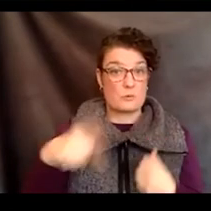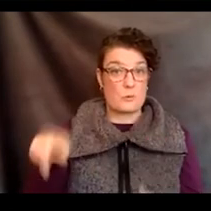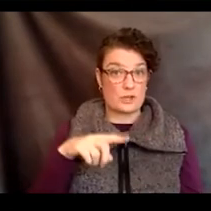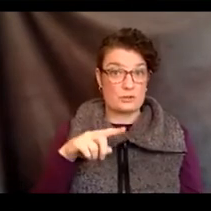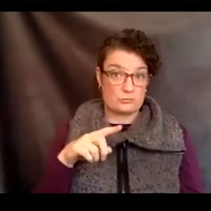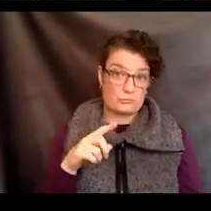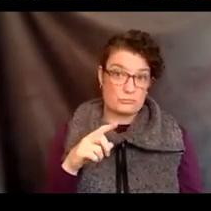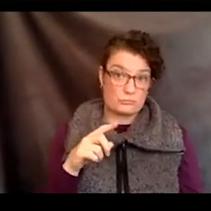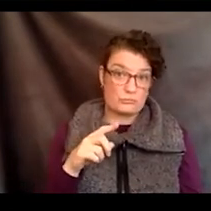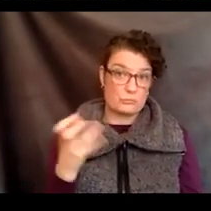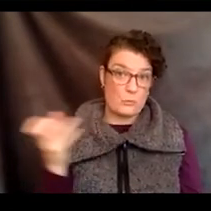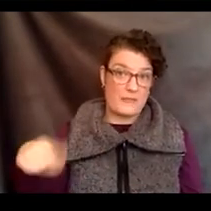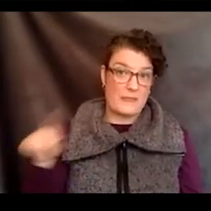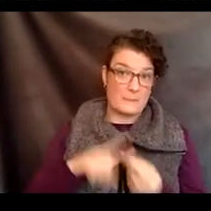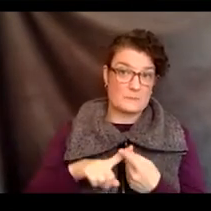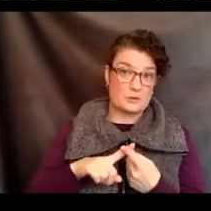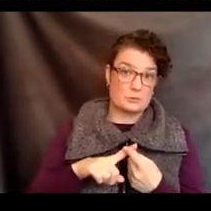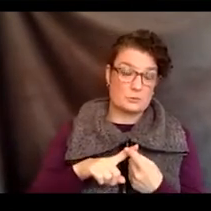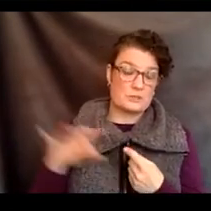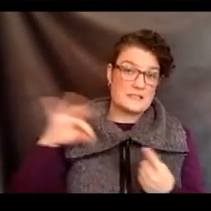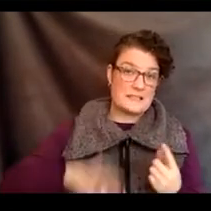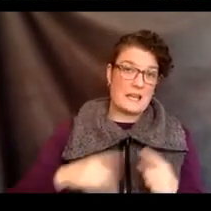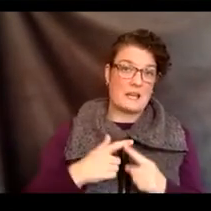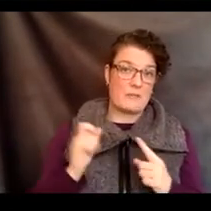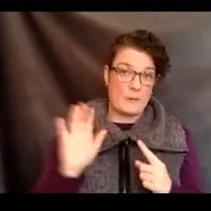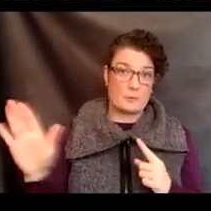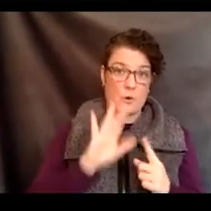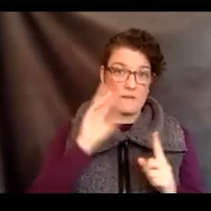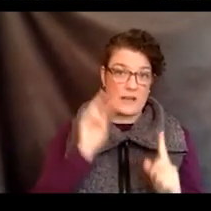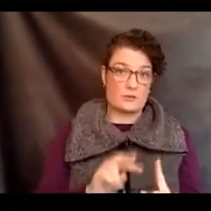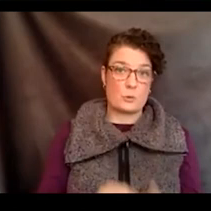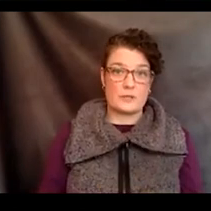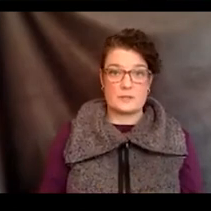just like them to take from it and what, you know, from your vantage point.